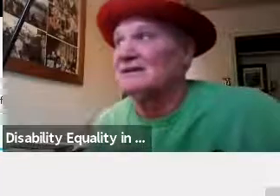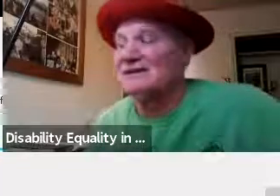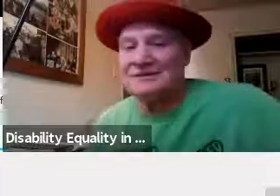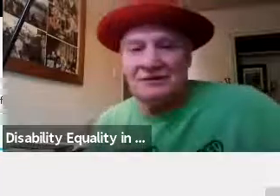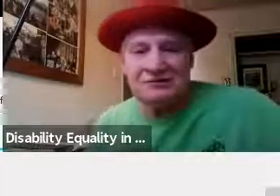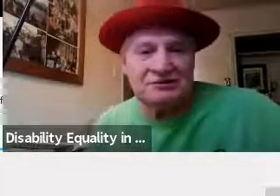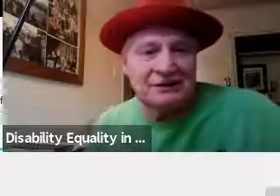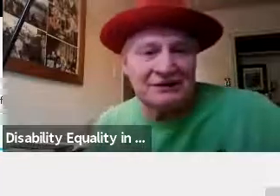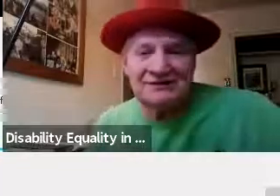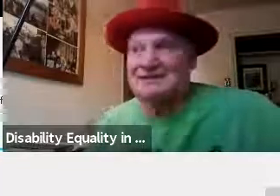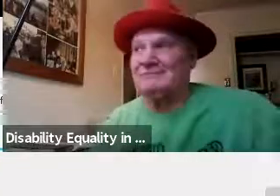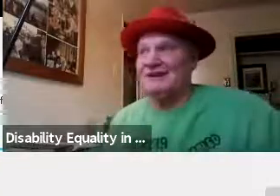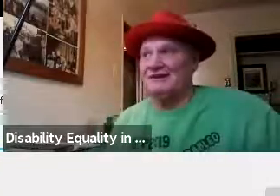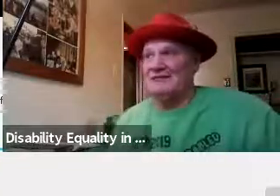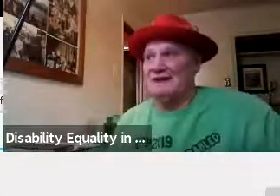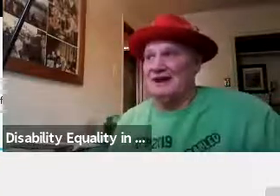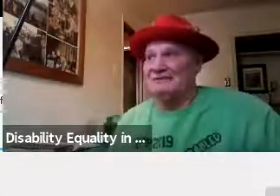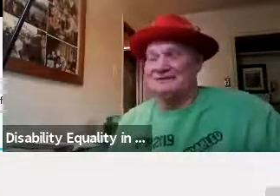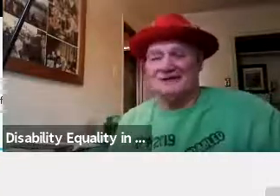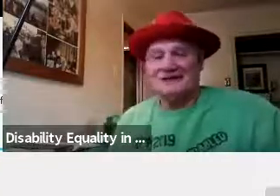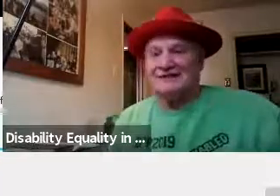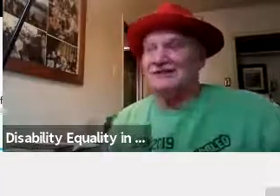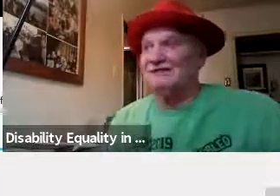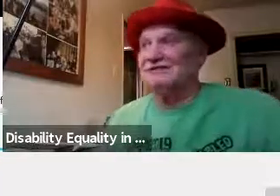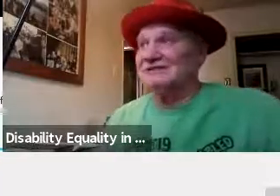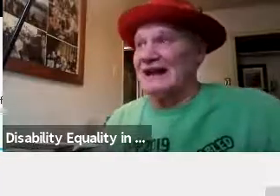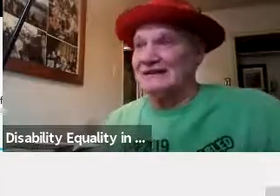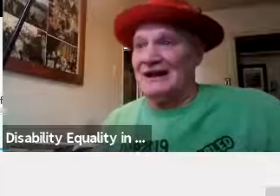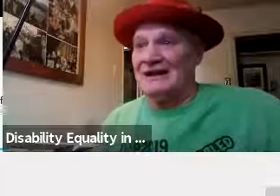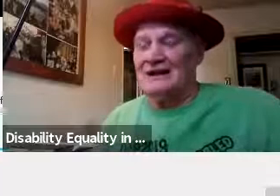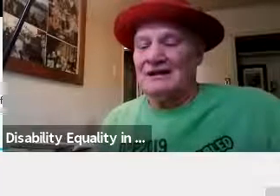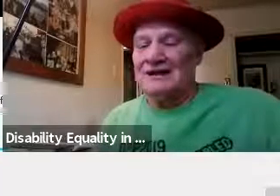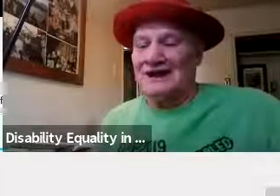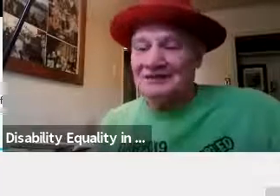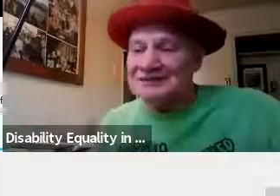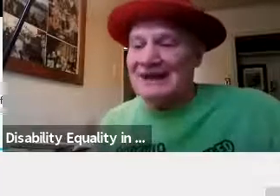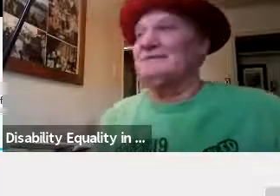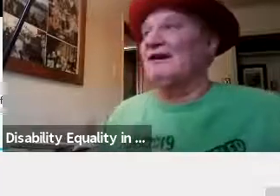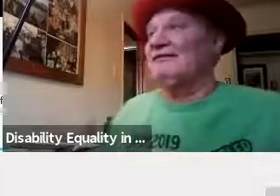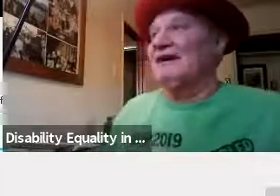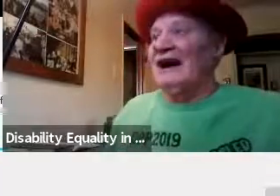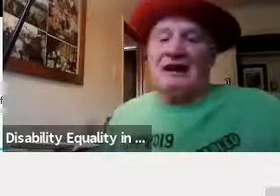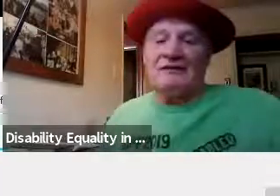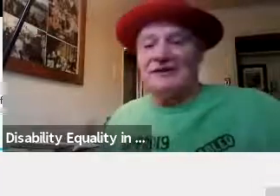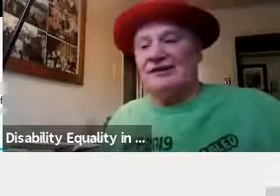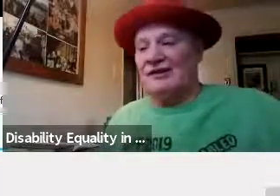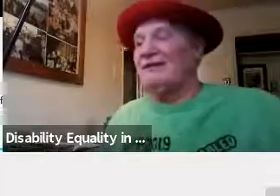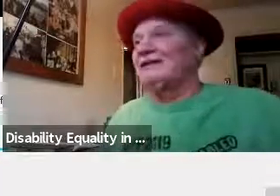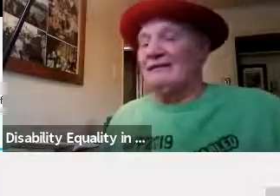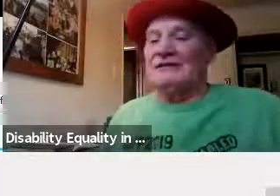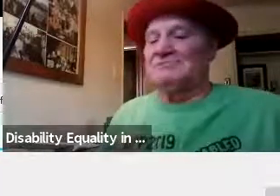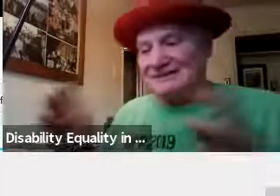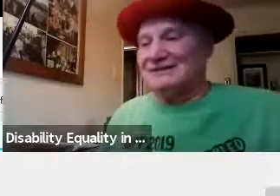culture, there's no such word as disability or impairment. They just didn't understand that that concept of the